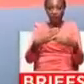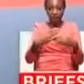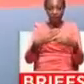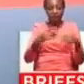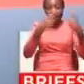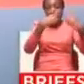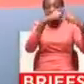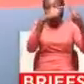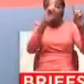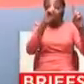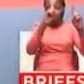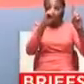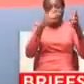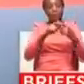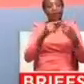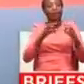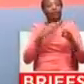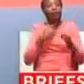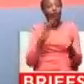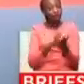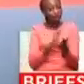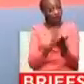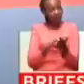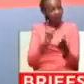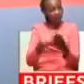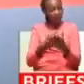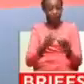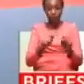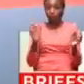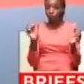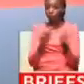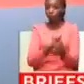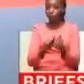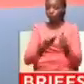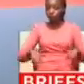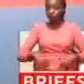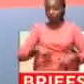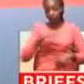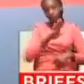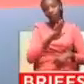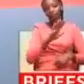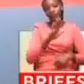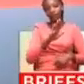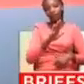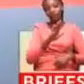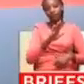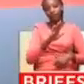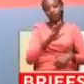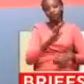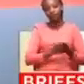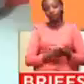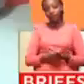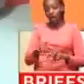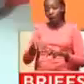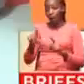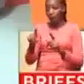integrity, if you want to take a shortcut to get it, then it's going to cost you your soul. All right. Yeah. I want us to take a short break. I know